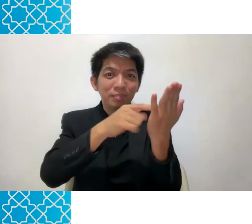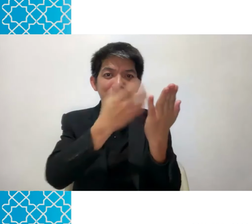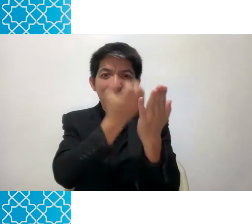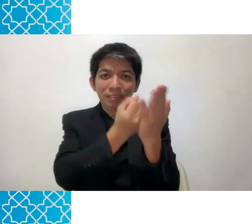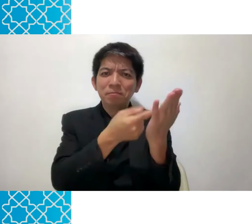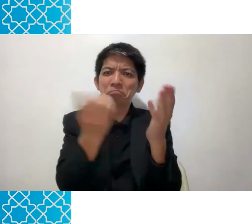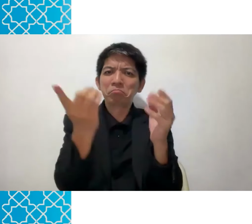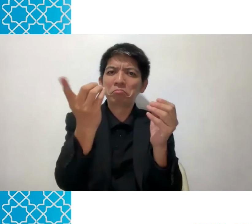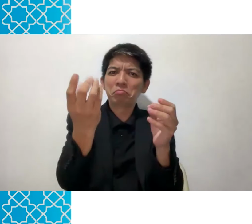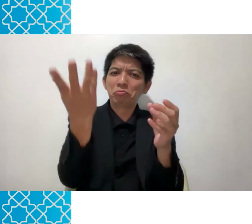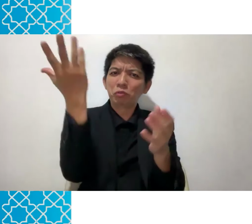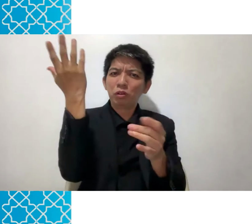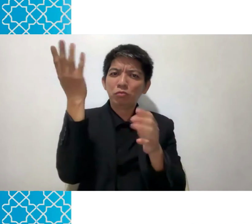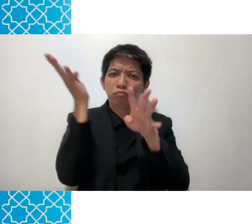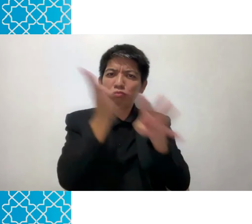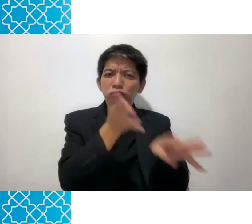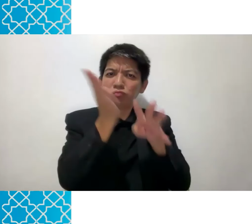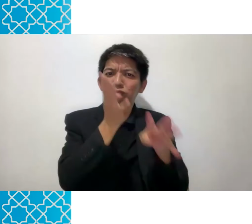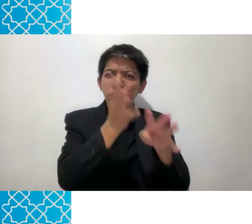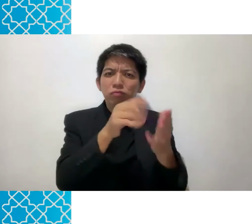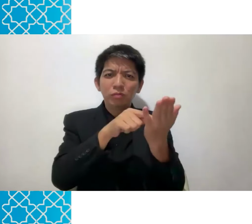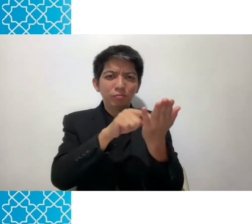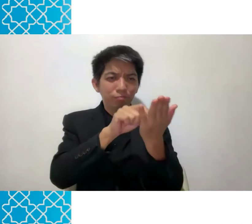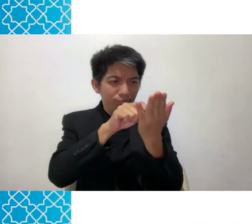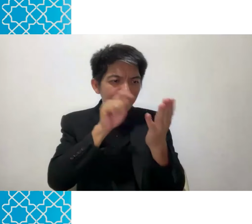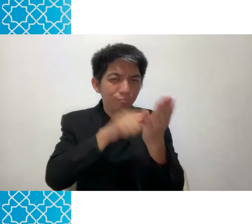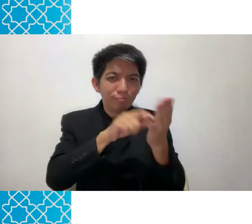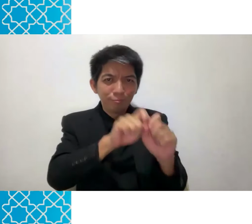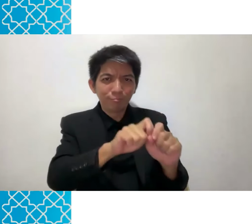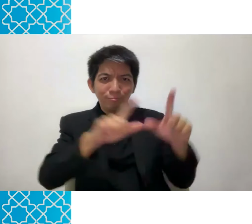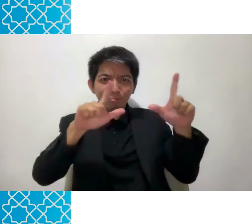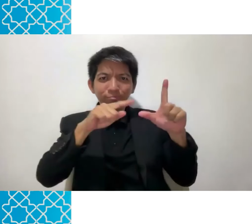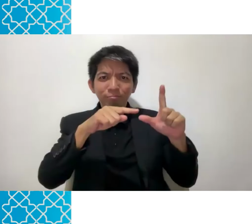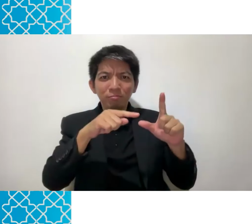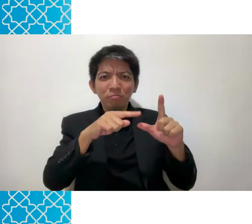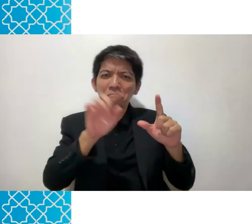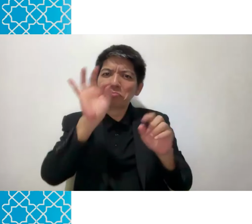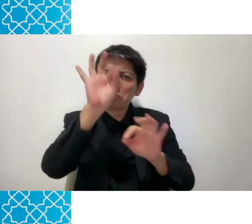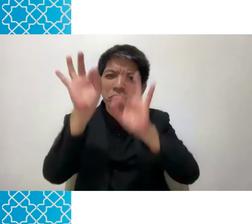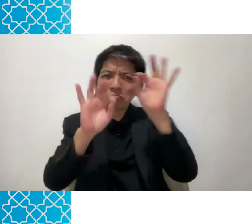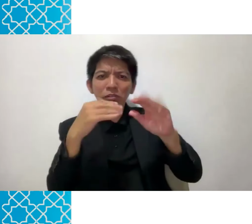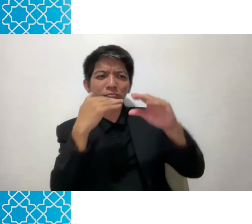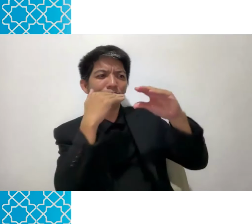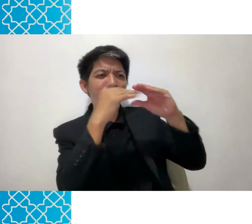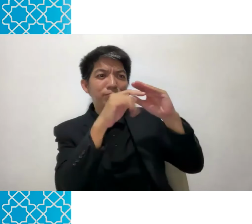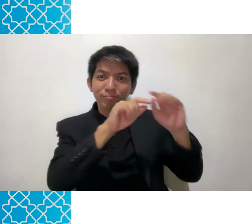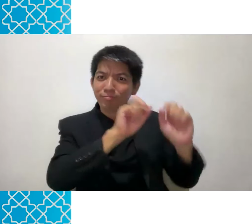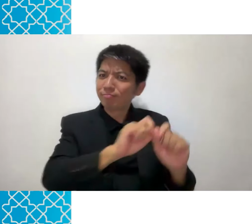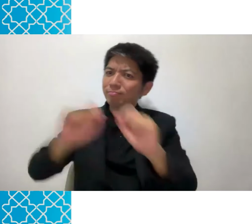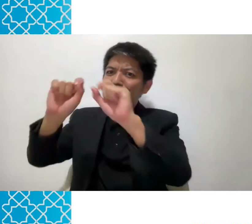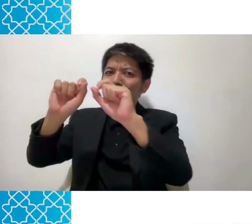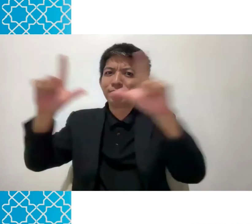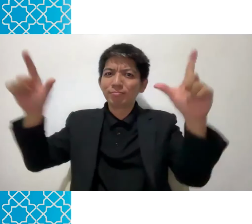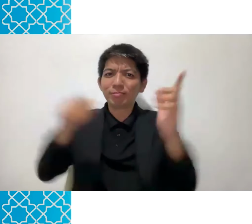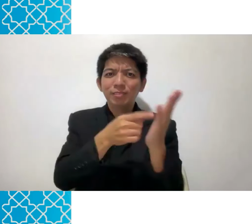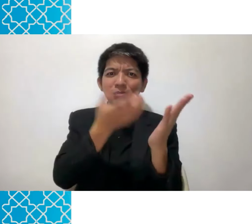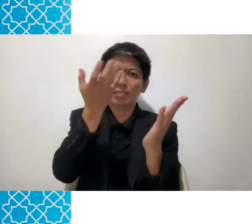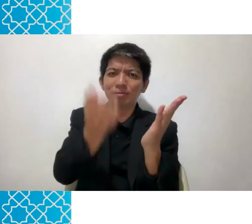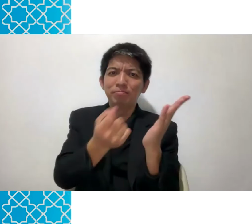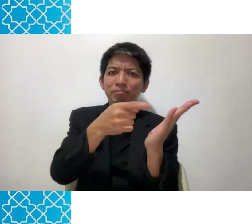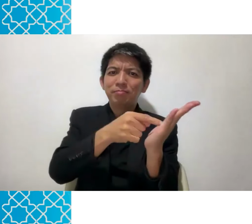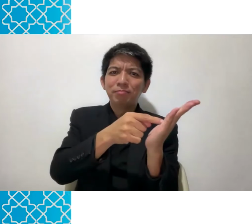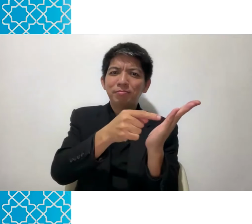anonymously as you wish, as you prefer. You will also see that we have an interactive activity that will happen throughout this